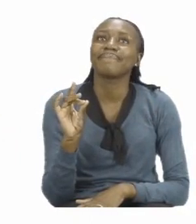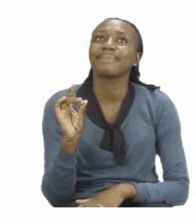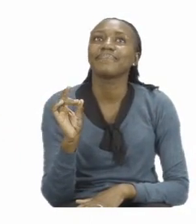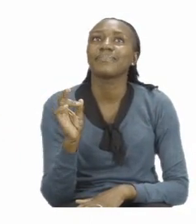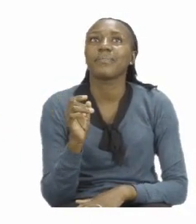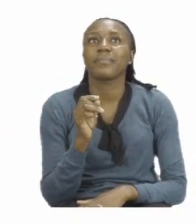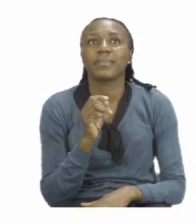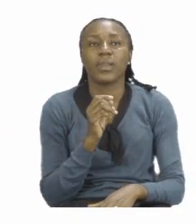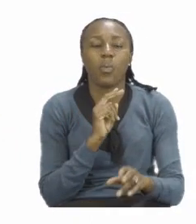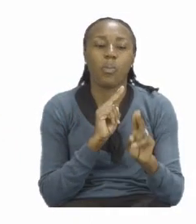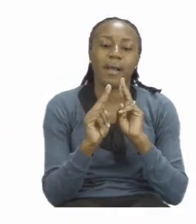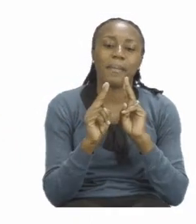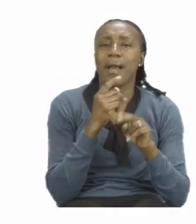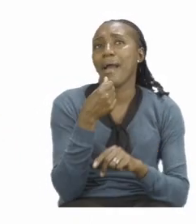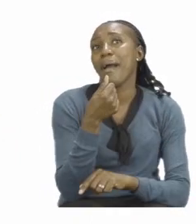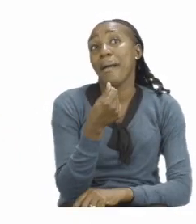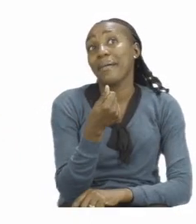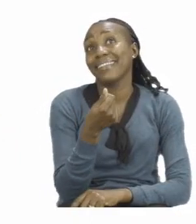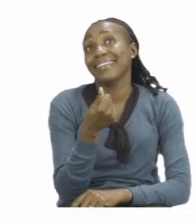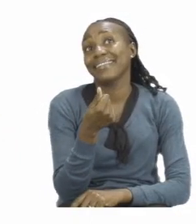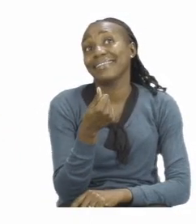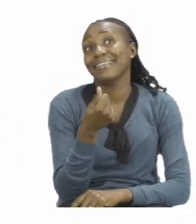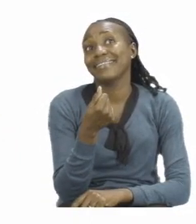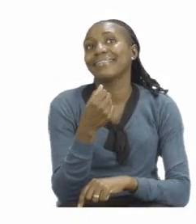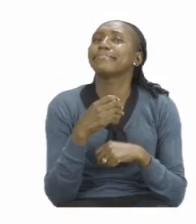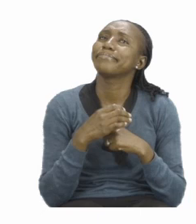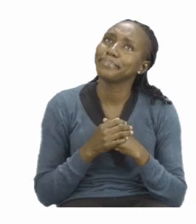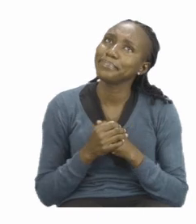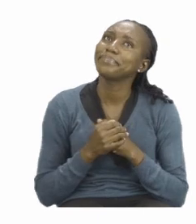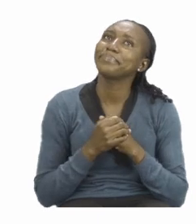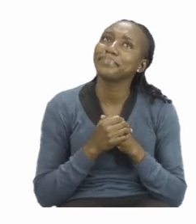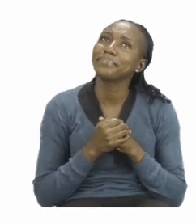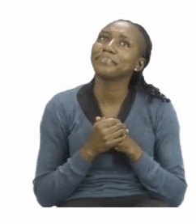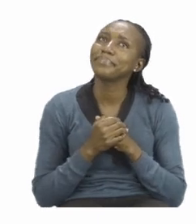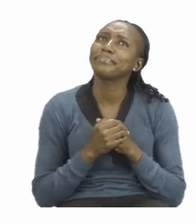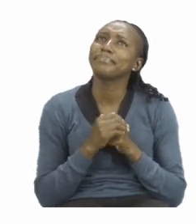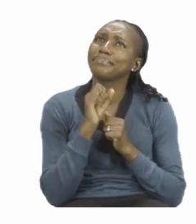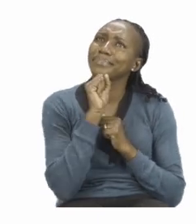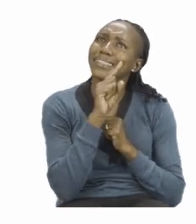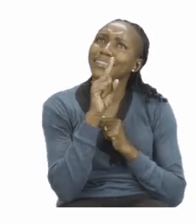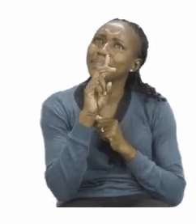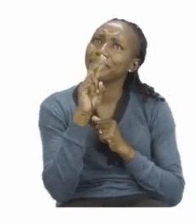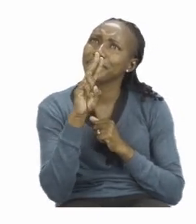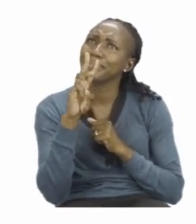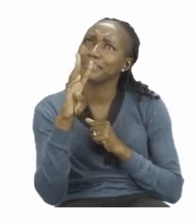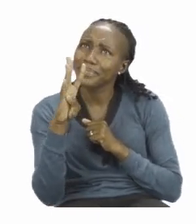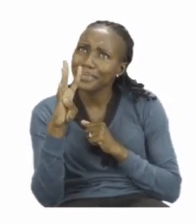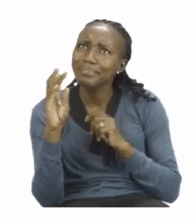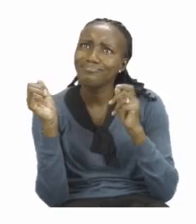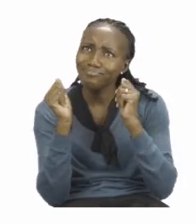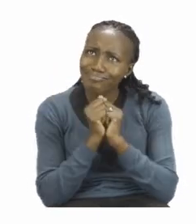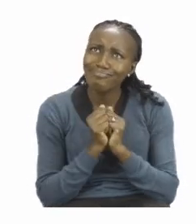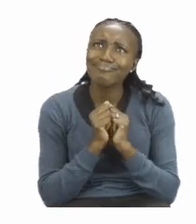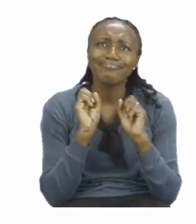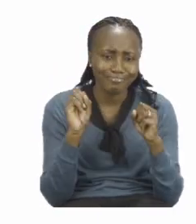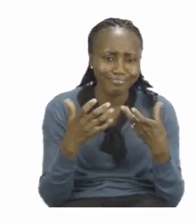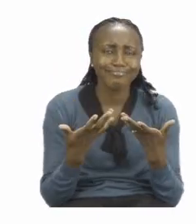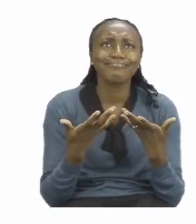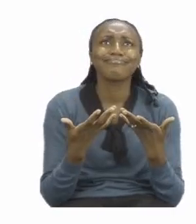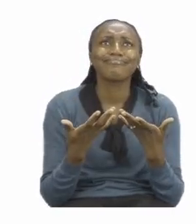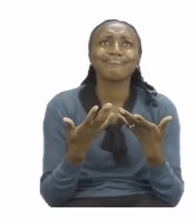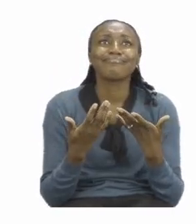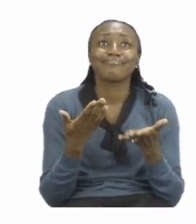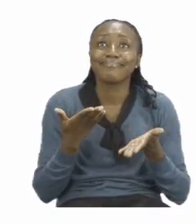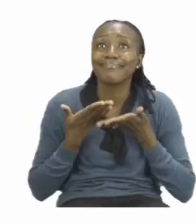going to be doing money. It's going to be our job to count all the coins all together. Now we're going to do the last